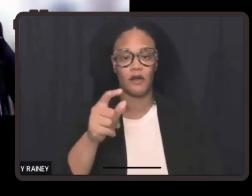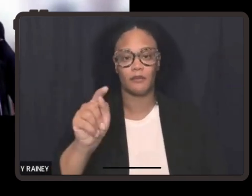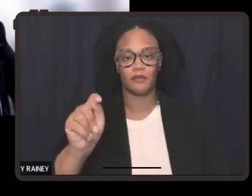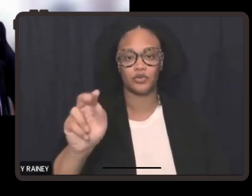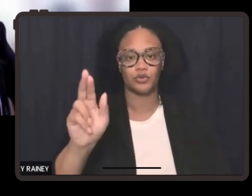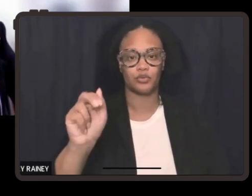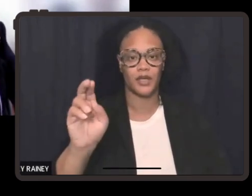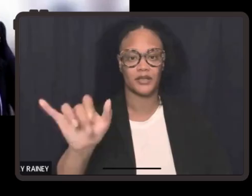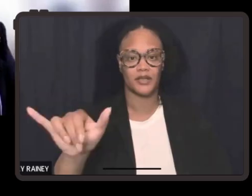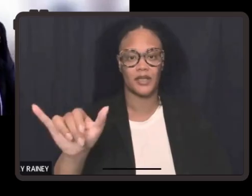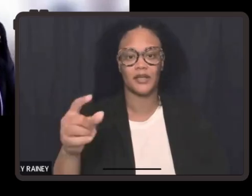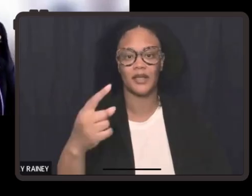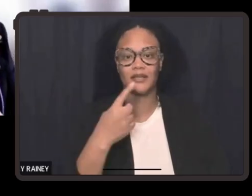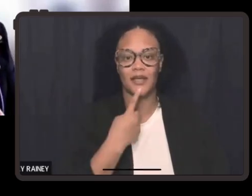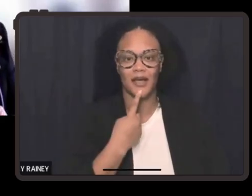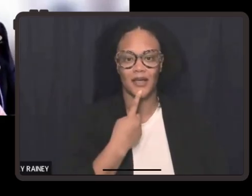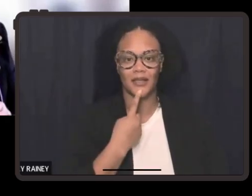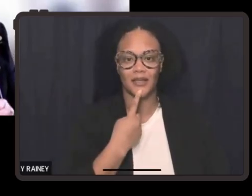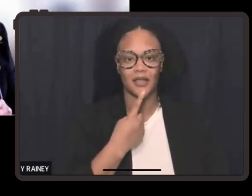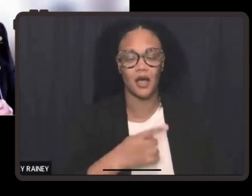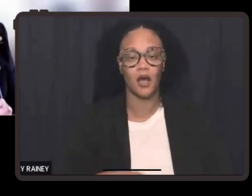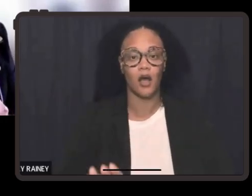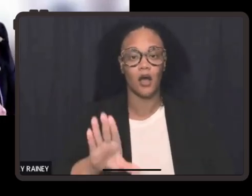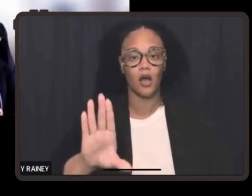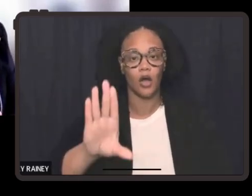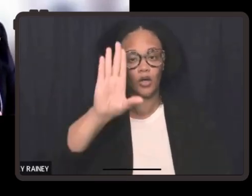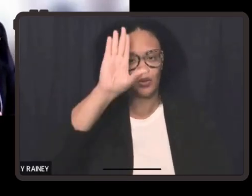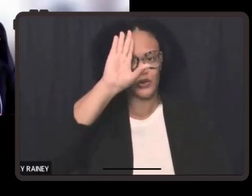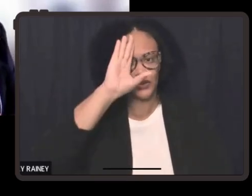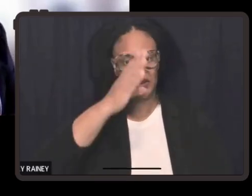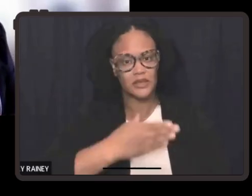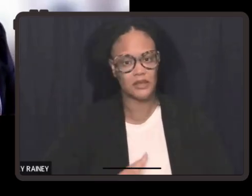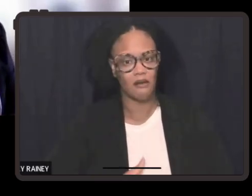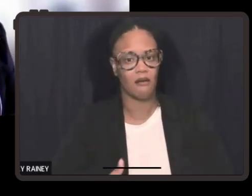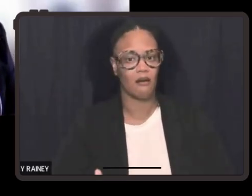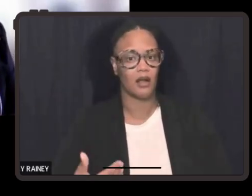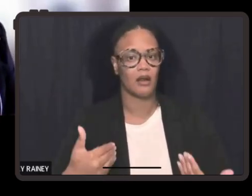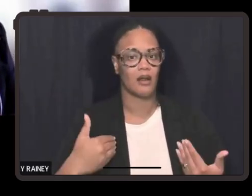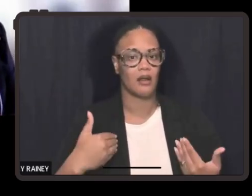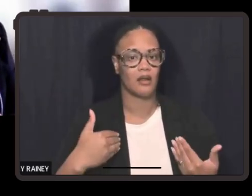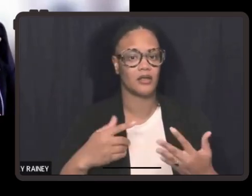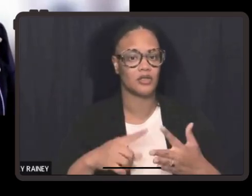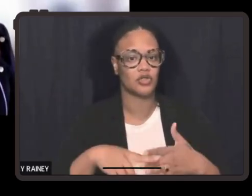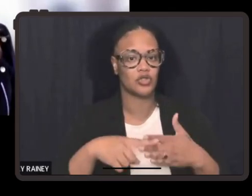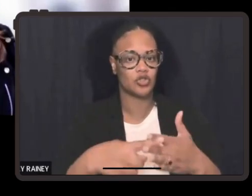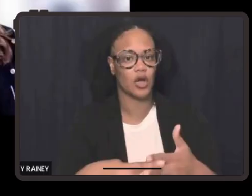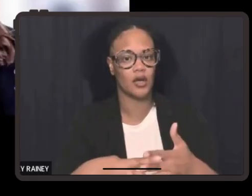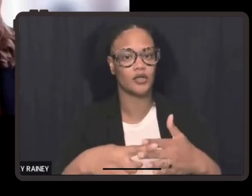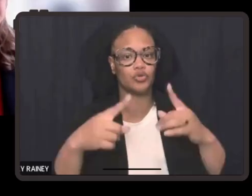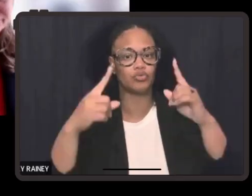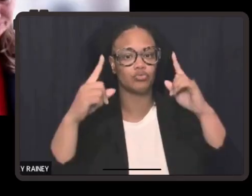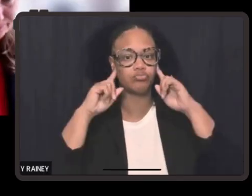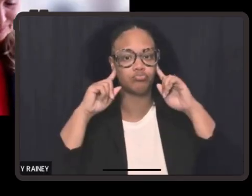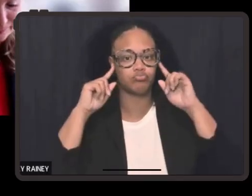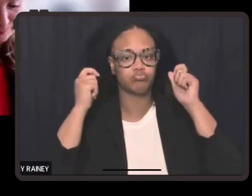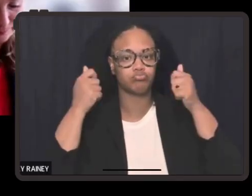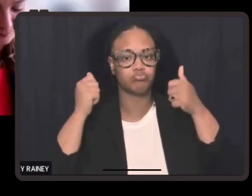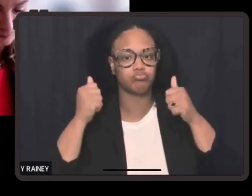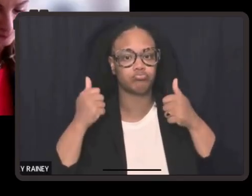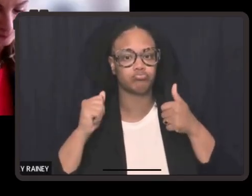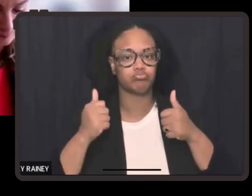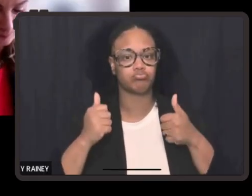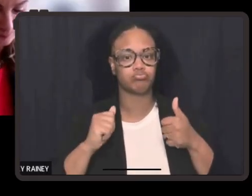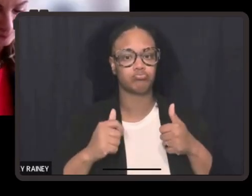She has said her son, I believe, has started to have deterioration in his hearing due to repetitive